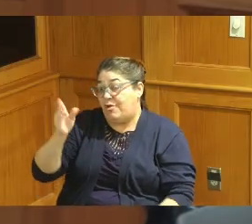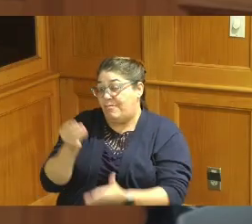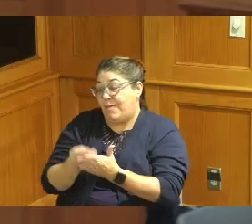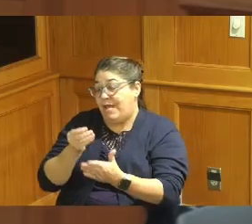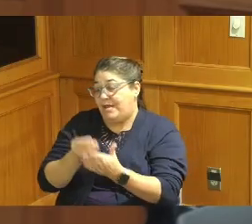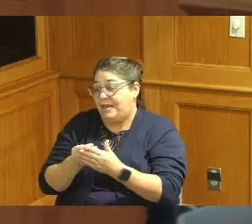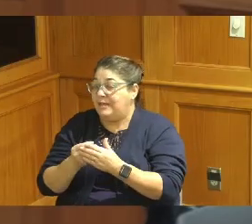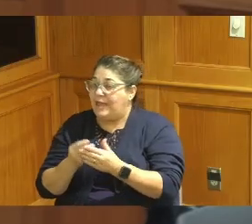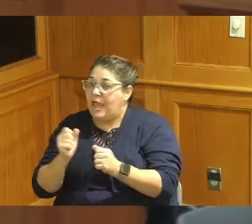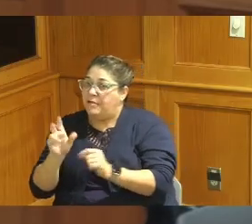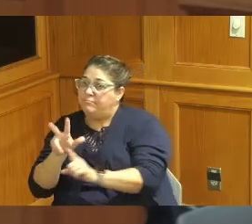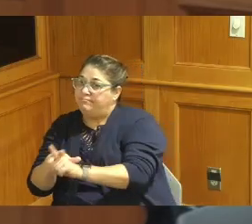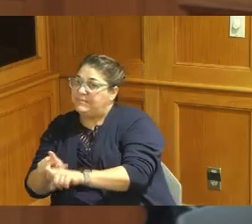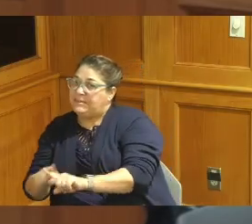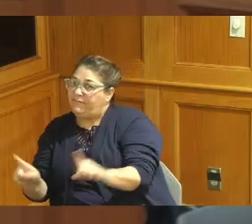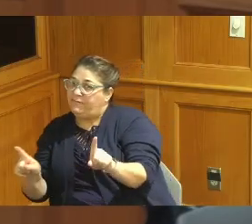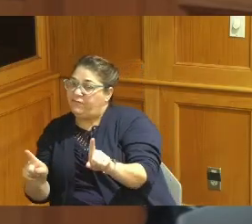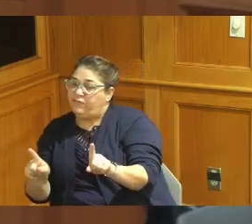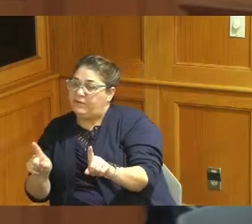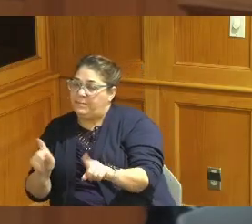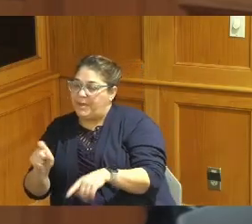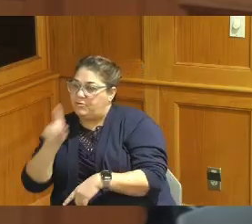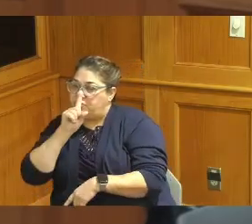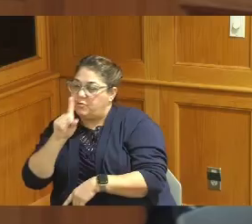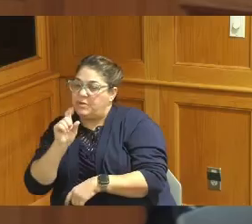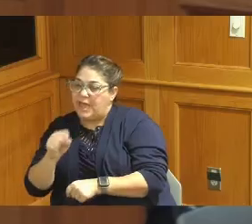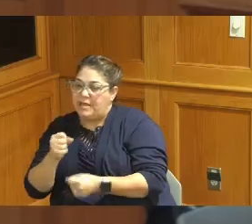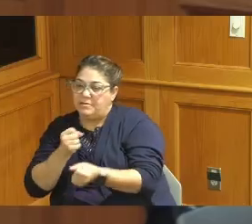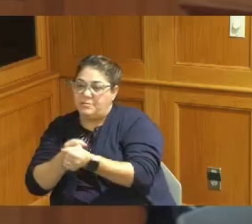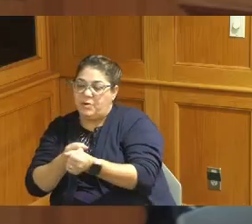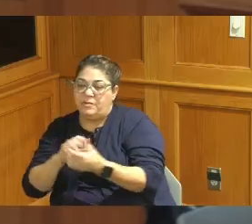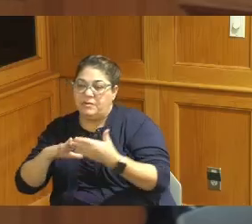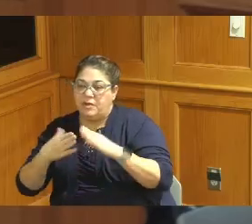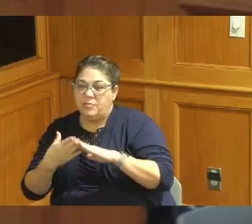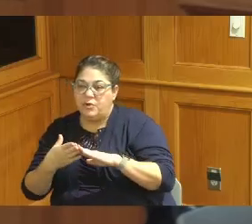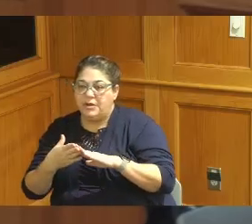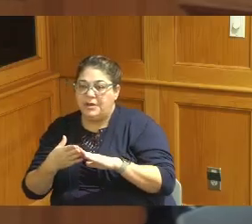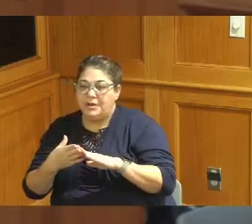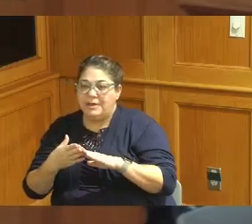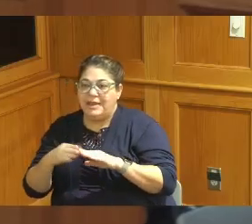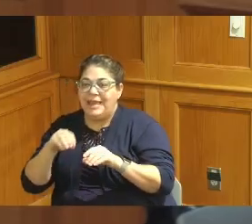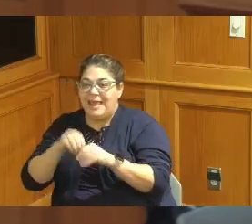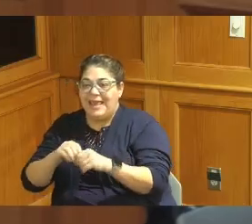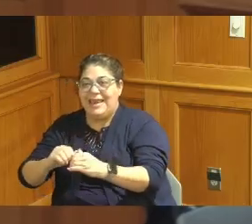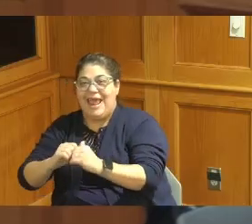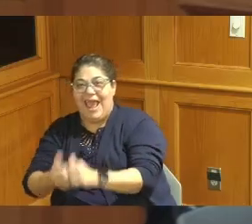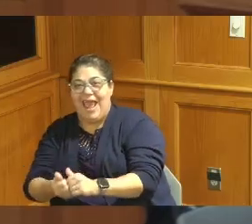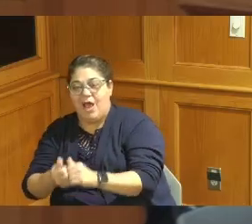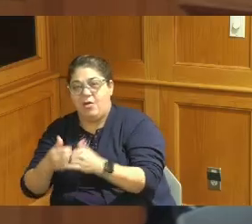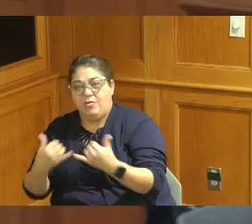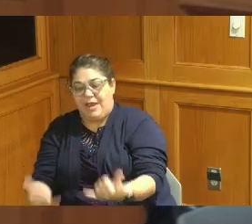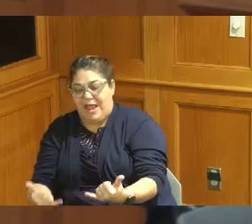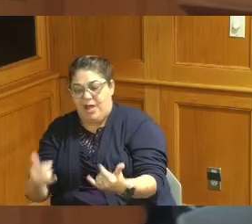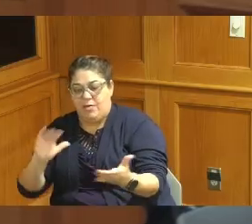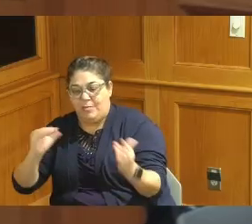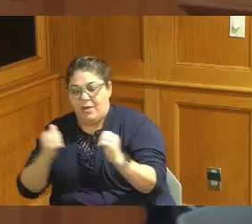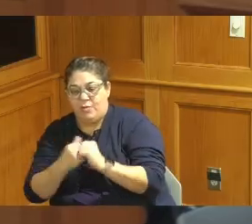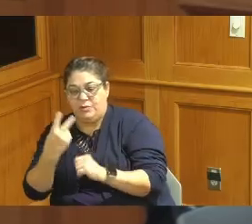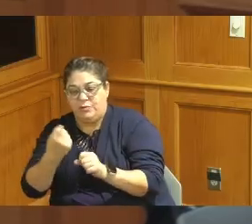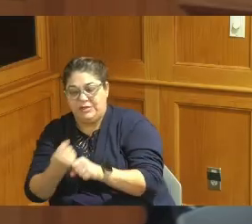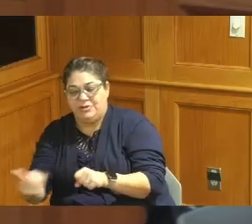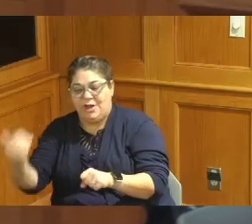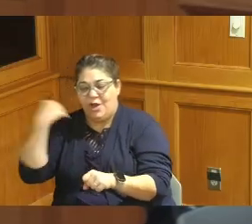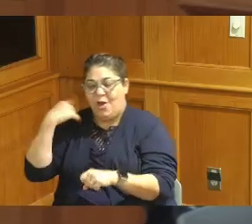frankly, to make sure that we're supporting the community in the season that we're in now, right, versus where we were 2 years ago when we designed